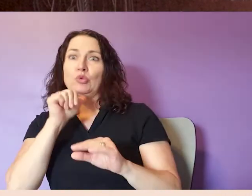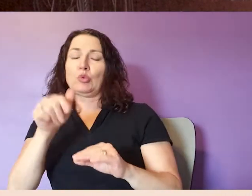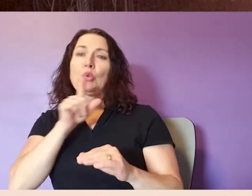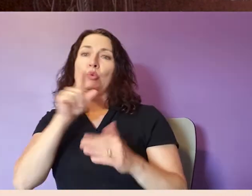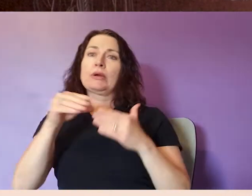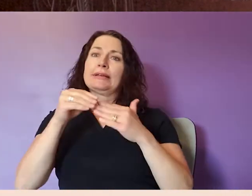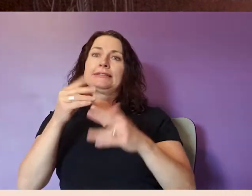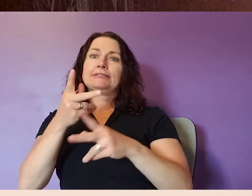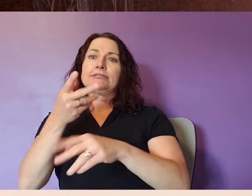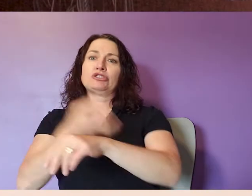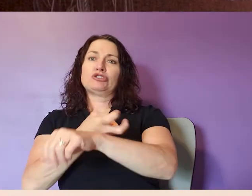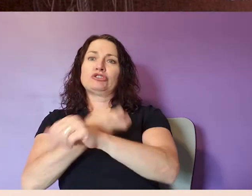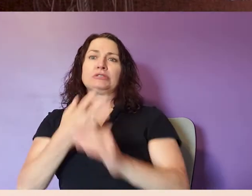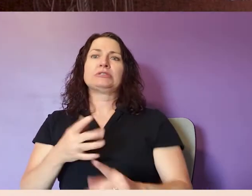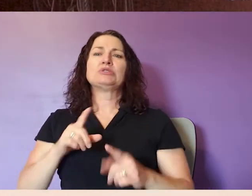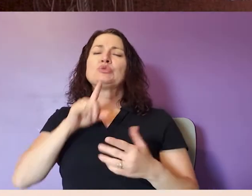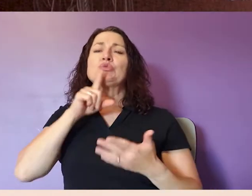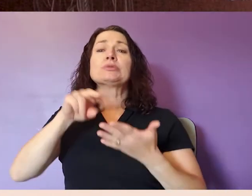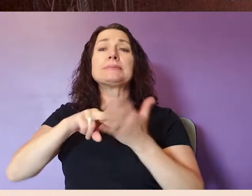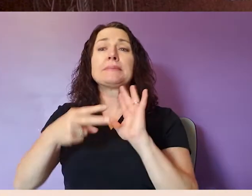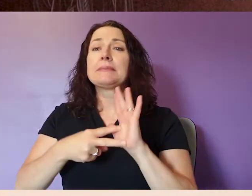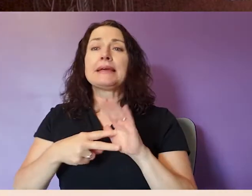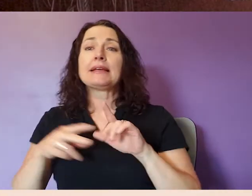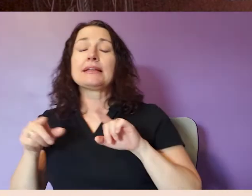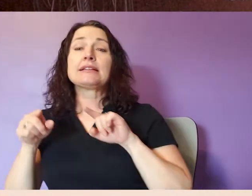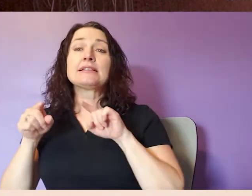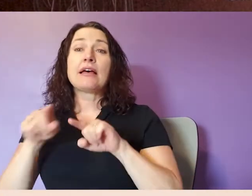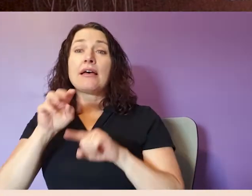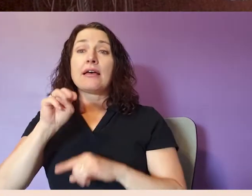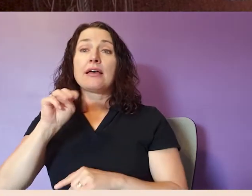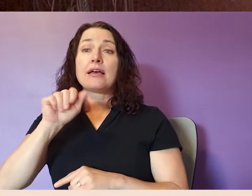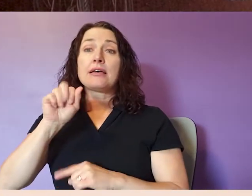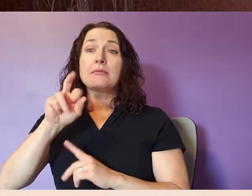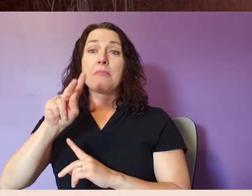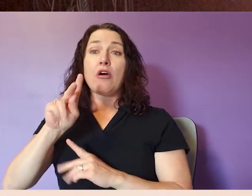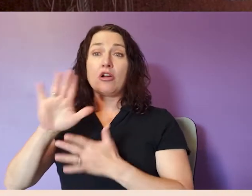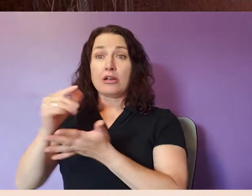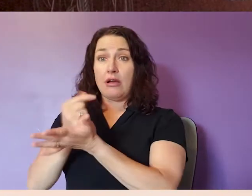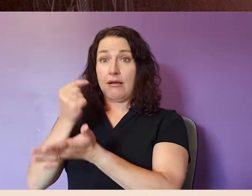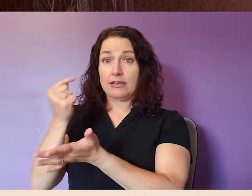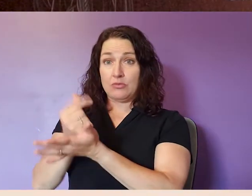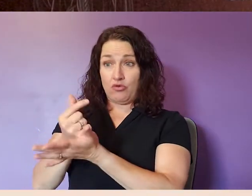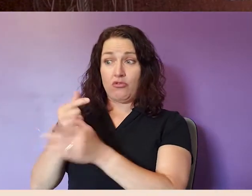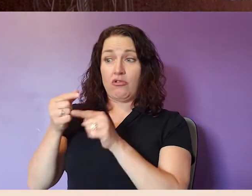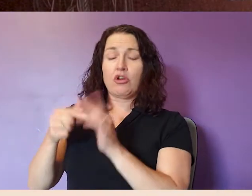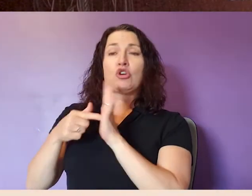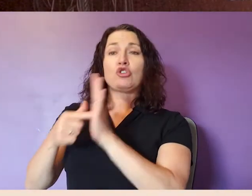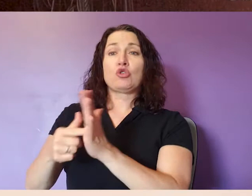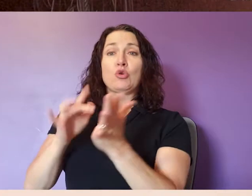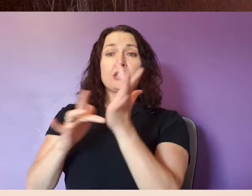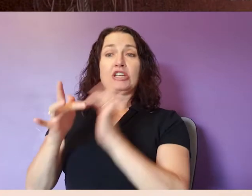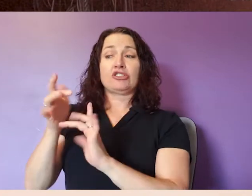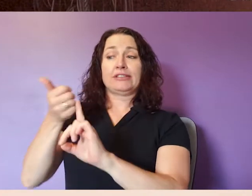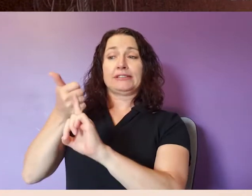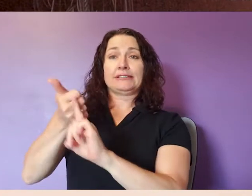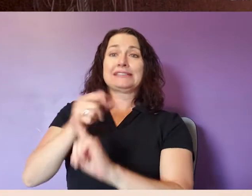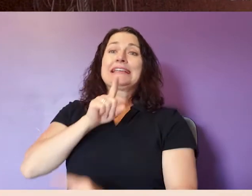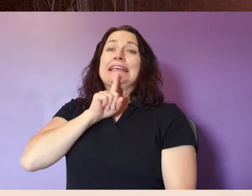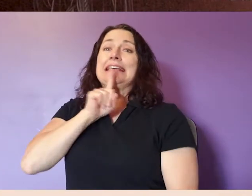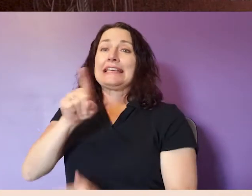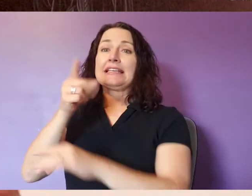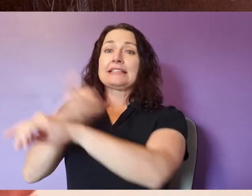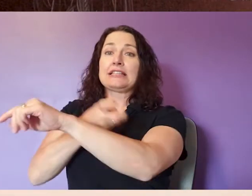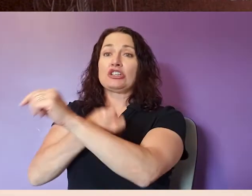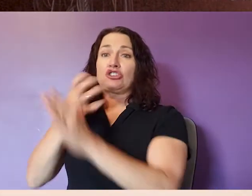we have is a simple fulfillment in mark's gospel of uh jeremiah